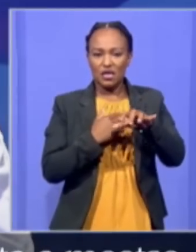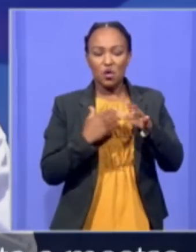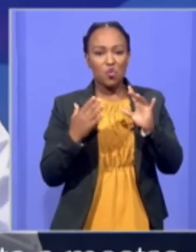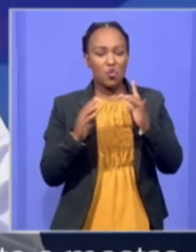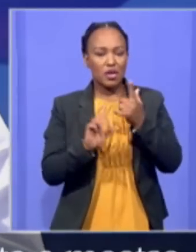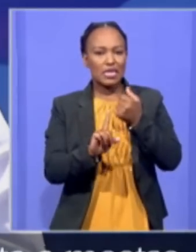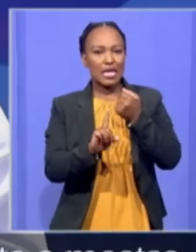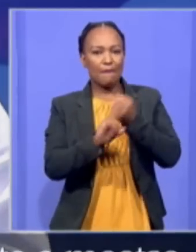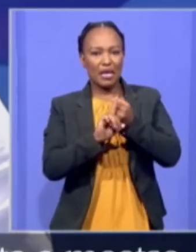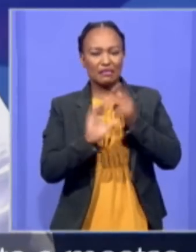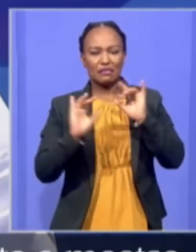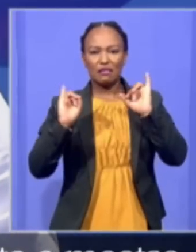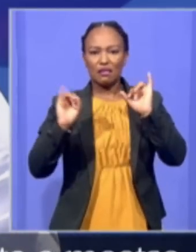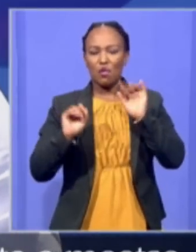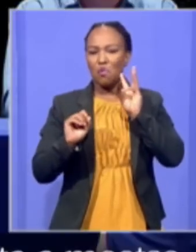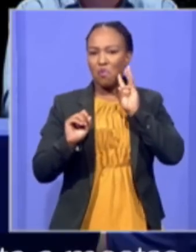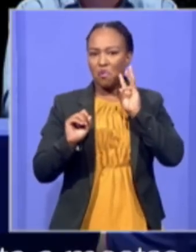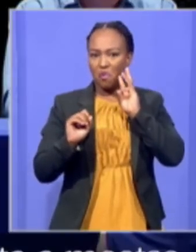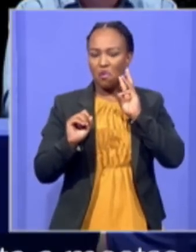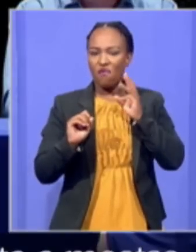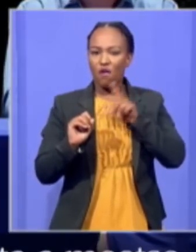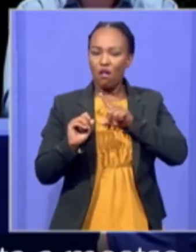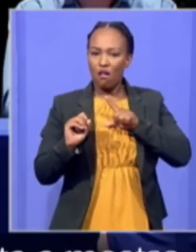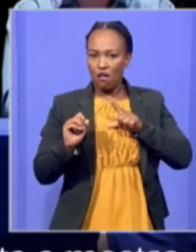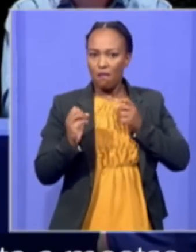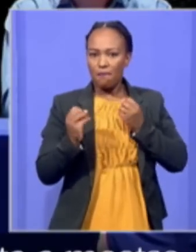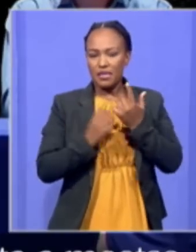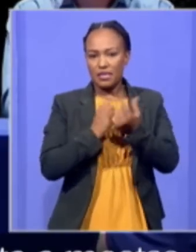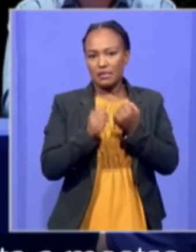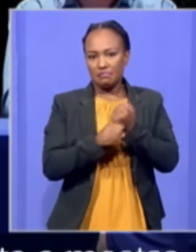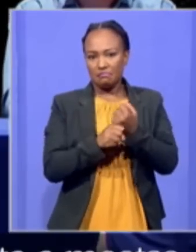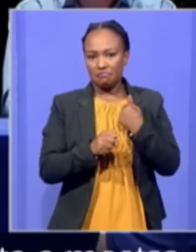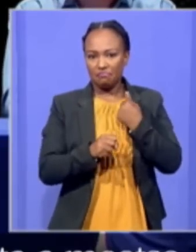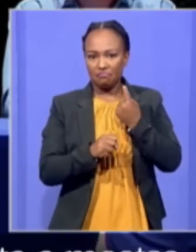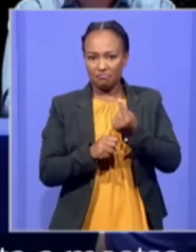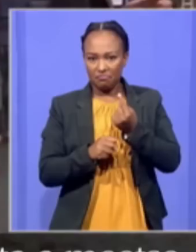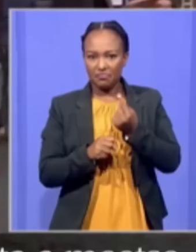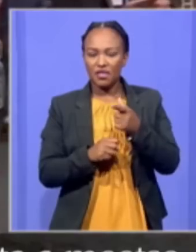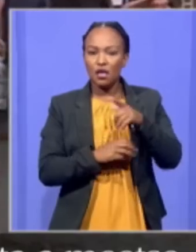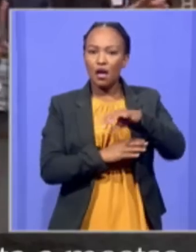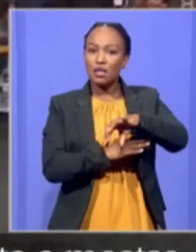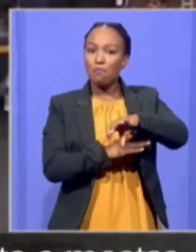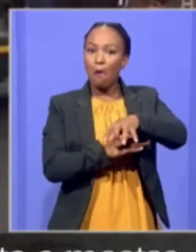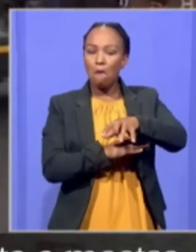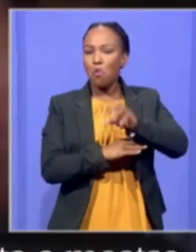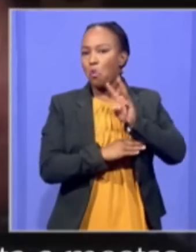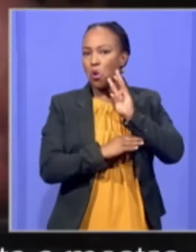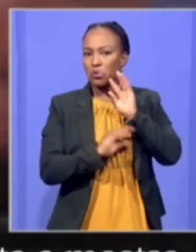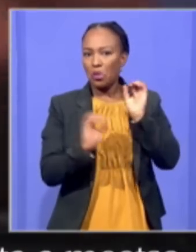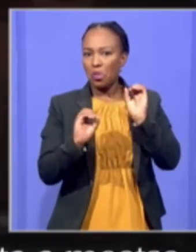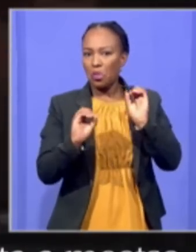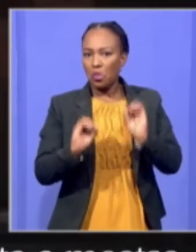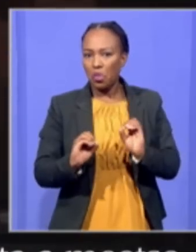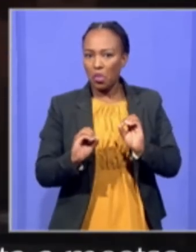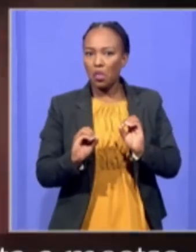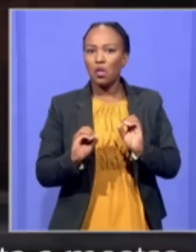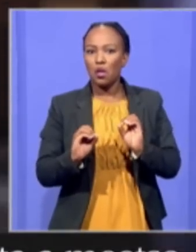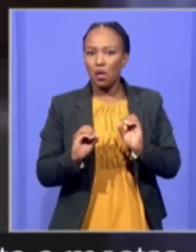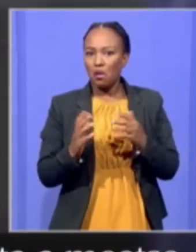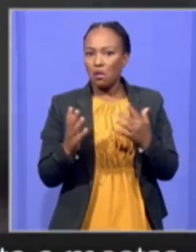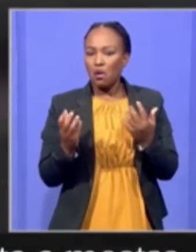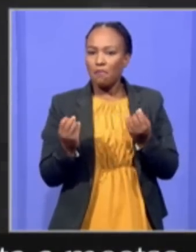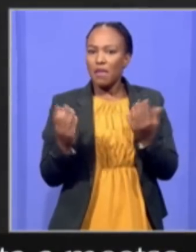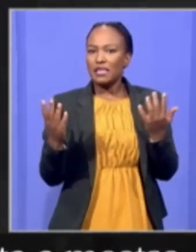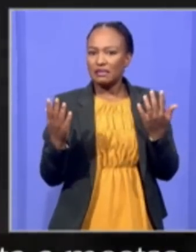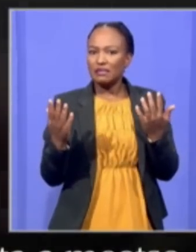ke kgaotšo e telele ya metsi sebaka sa mengwaga e mmalwa bjalo. Dipompi di omile nageng ka bophara ka lebaka la mananeo kgoparara ao